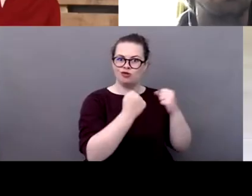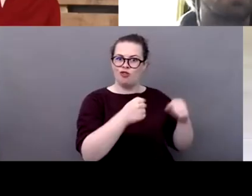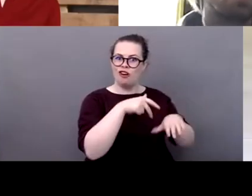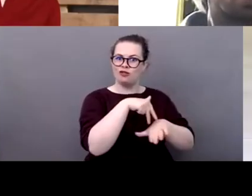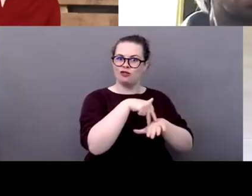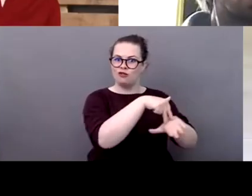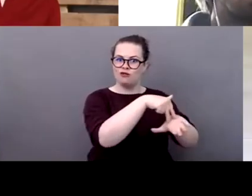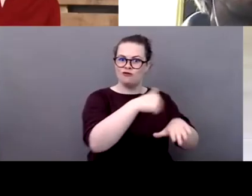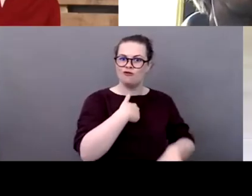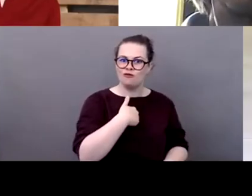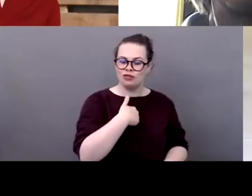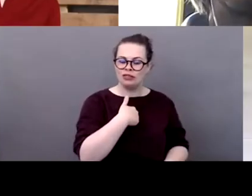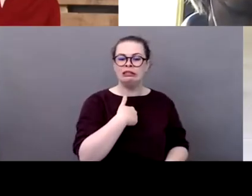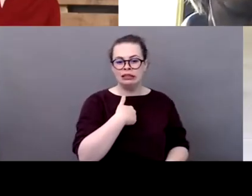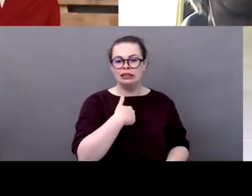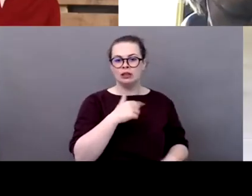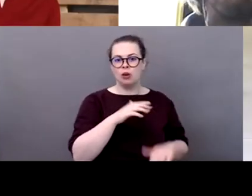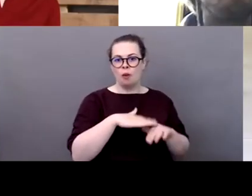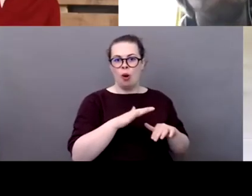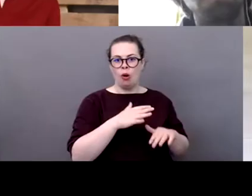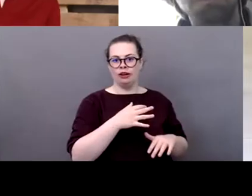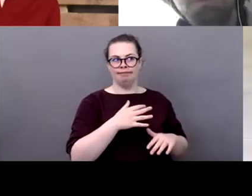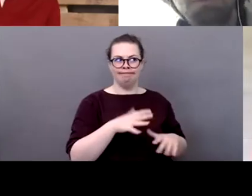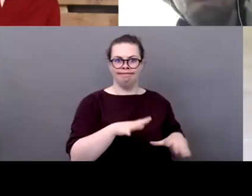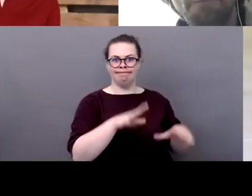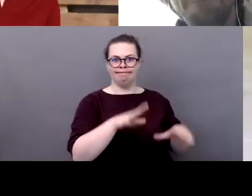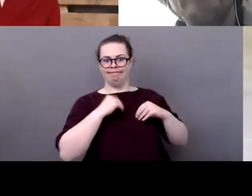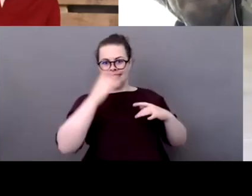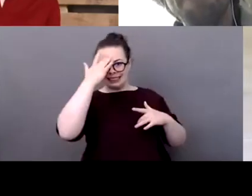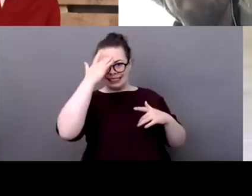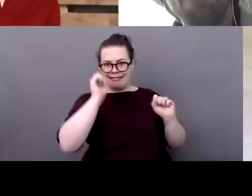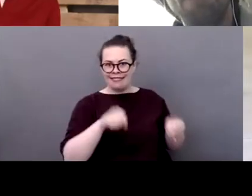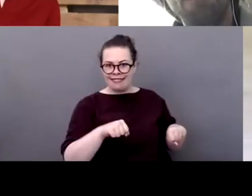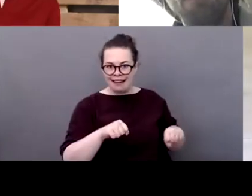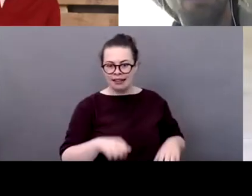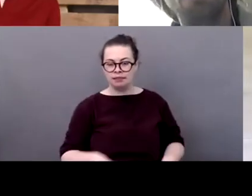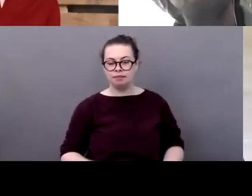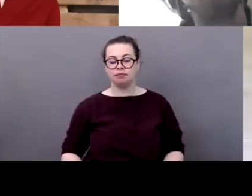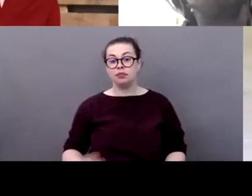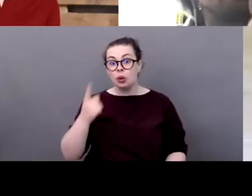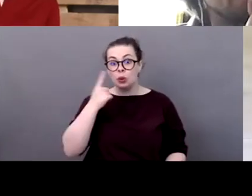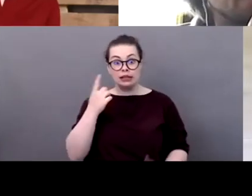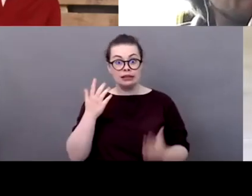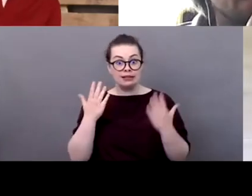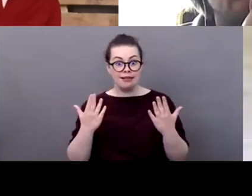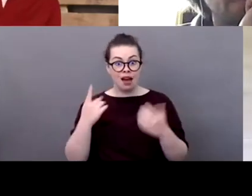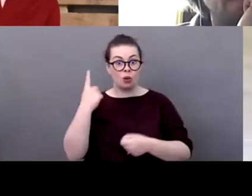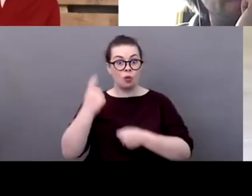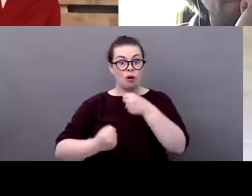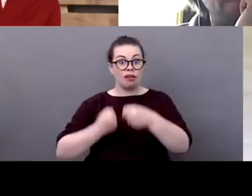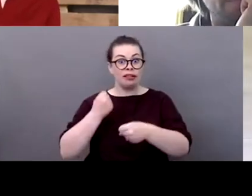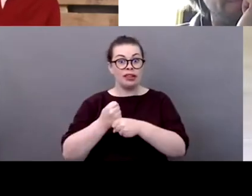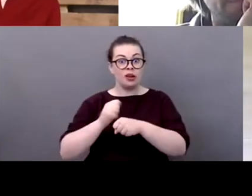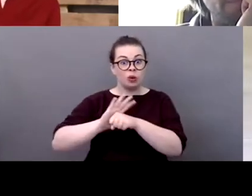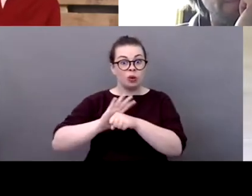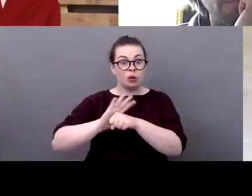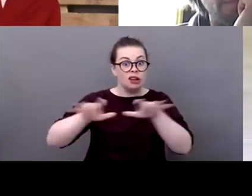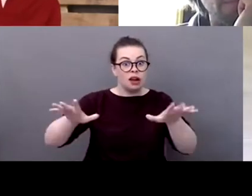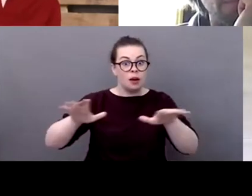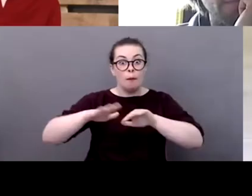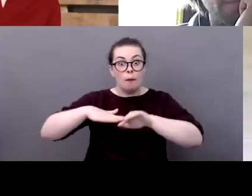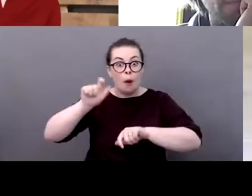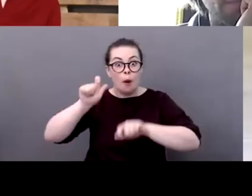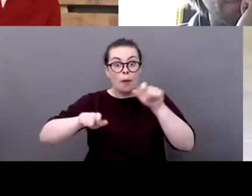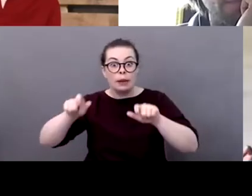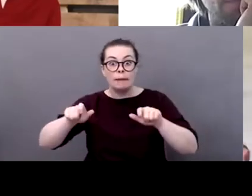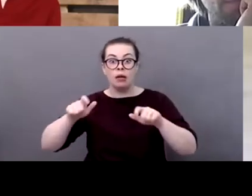year, seeing a huge surge and uptake across Europe in water sports of people going to our waterways and seas and coasts for